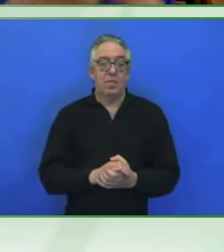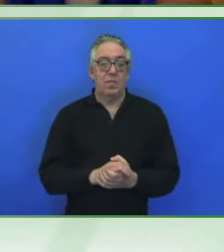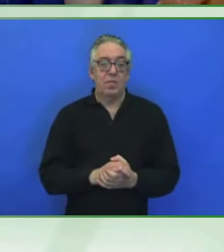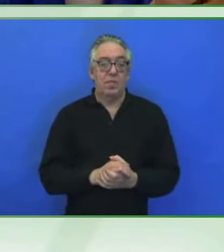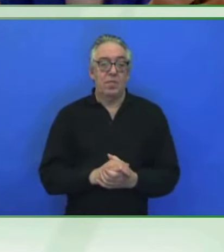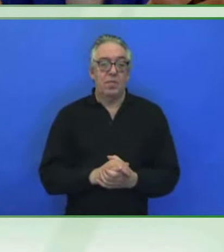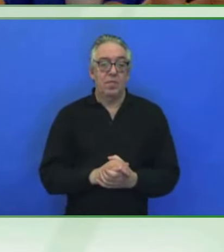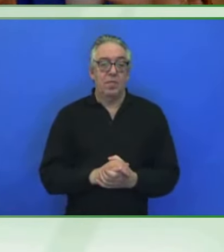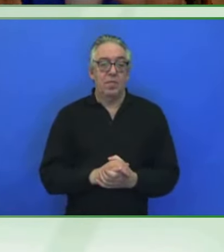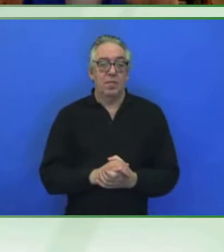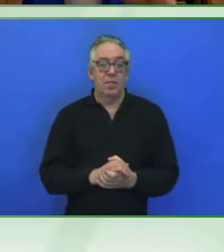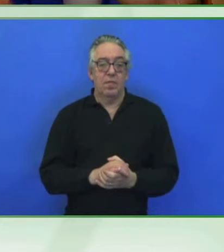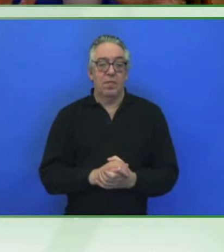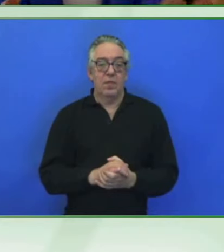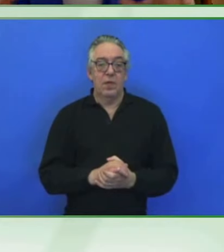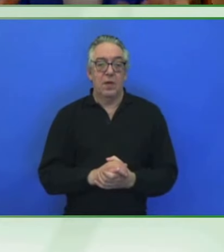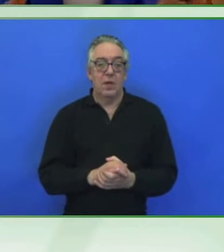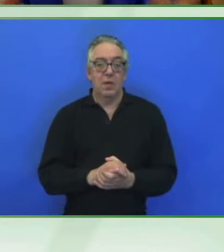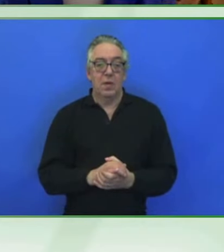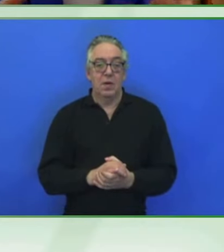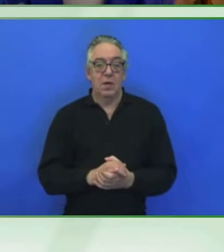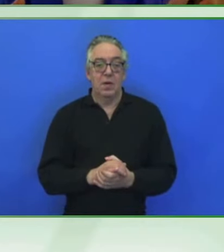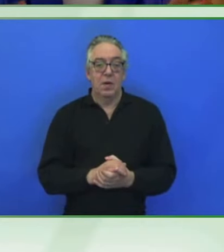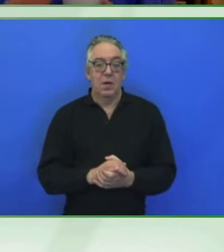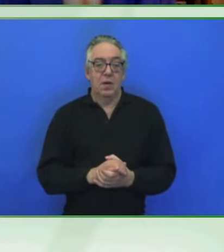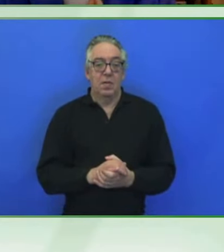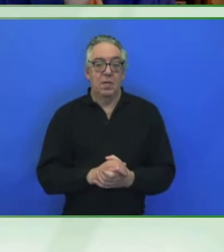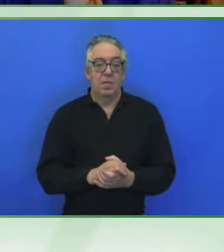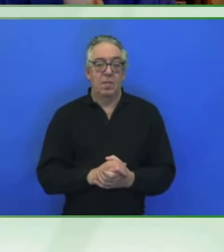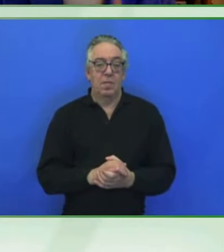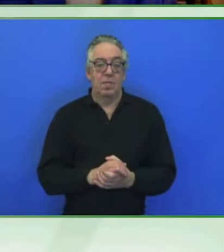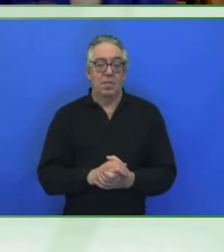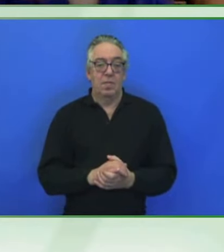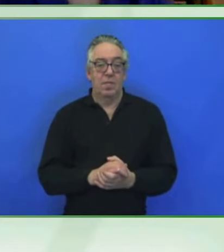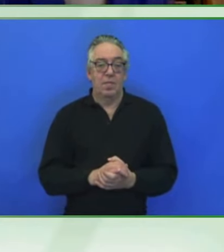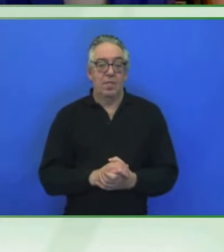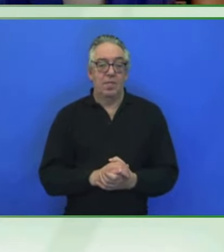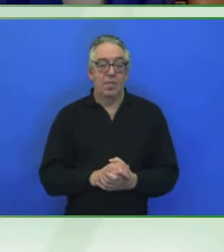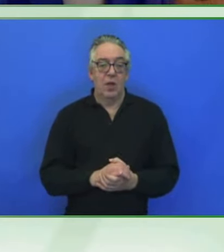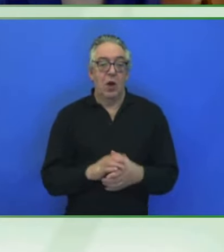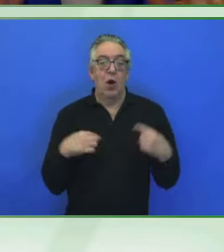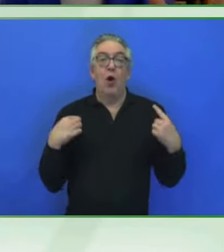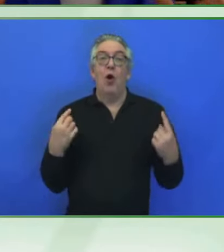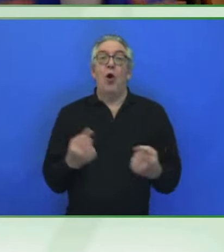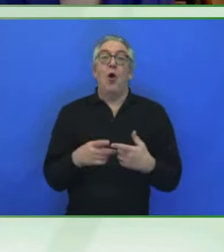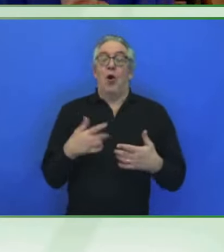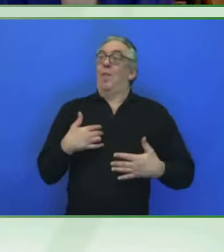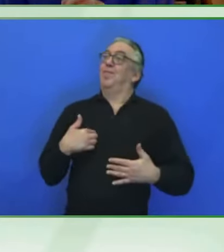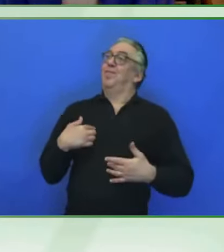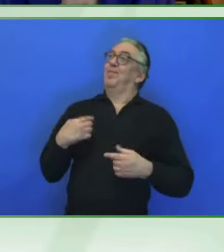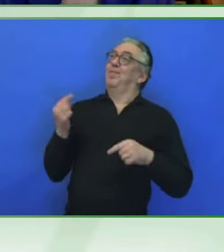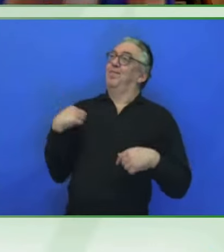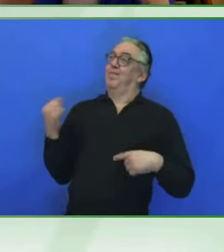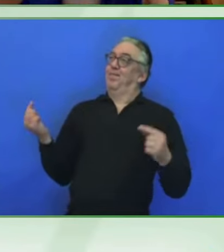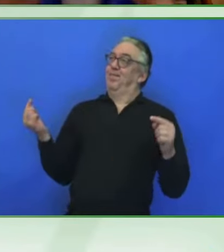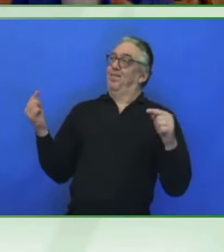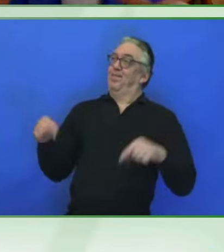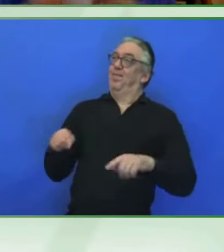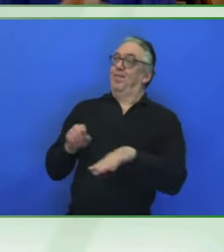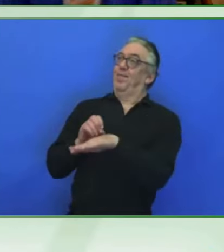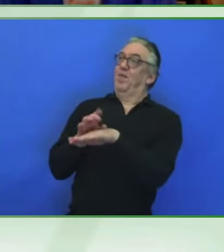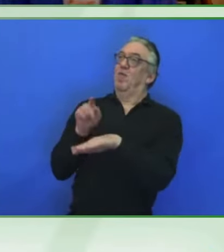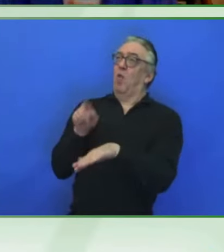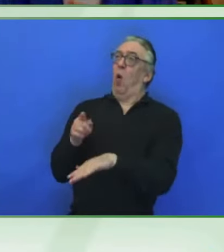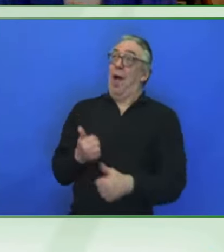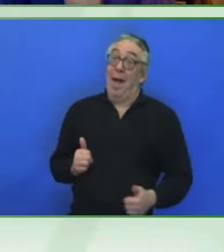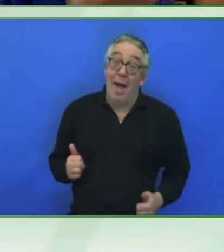London. People, they've got different mechanisms for that. They will reach out much more widely for that. But because we are